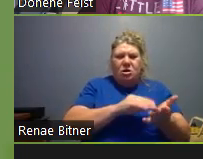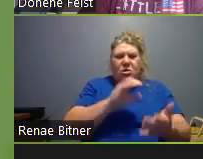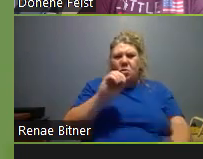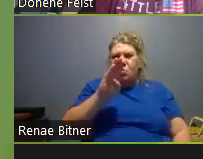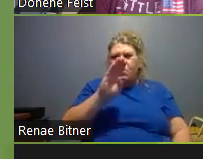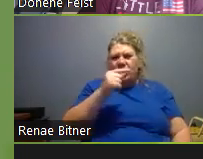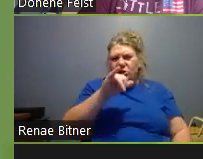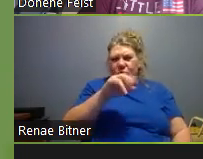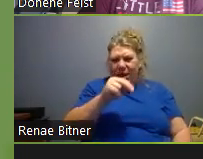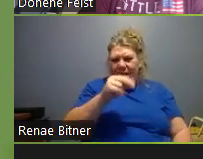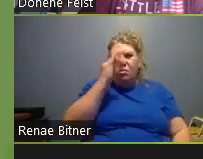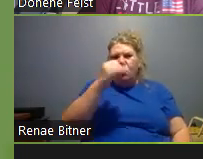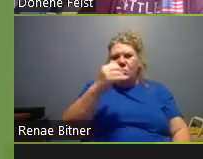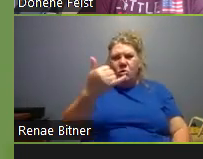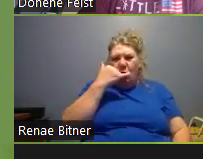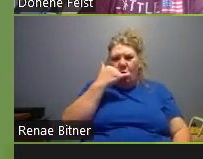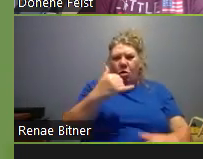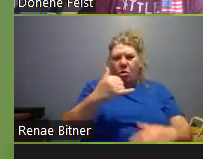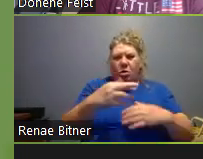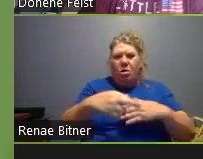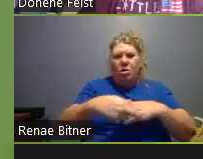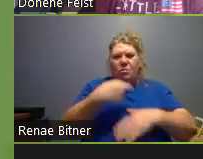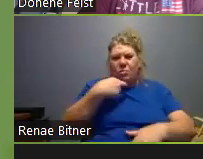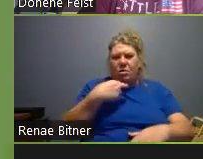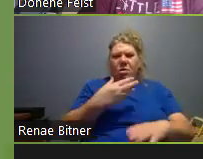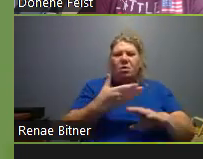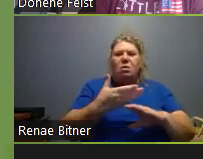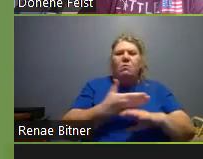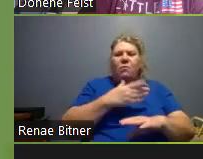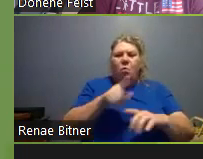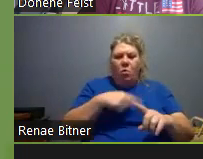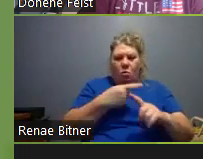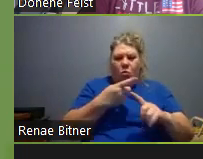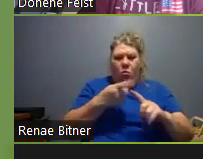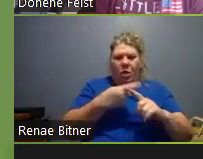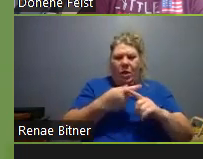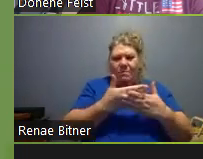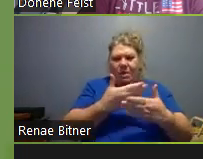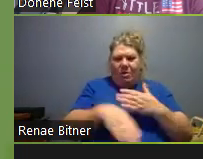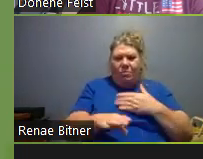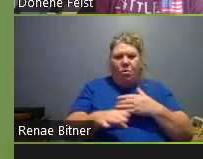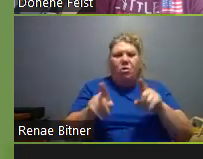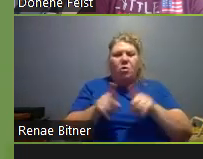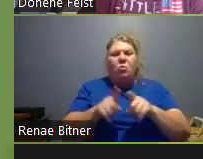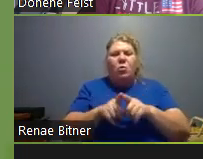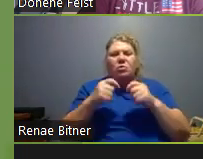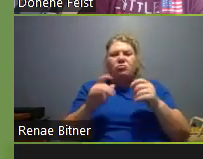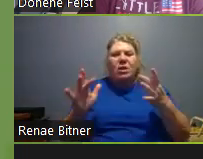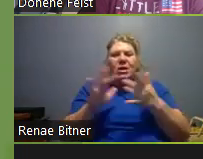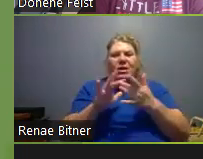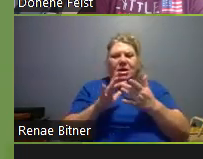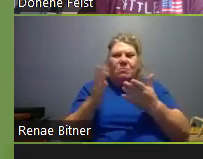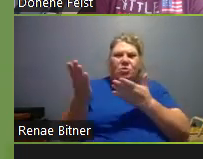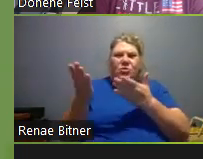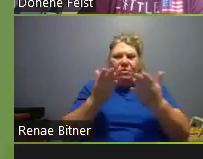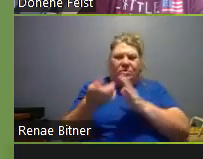OBGYN will send a referral either before or when that baby's born. And then we also try to connect them to services right